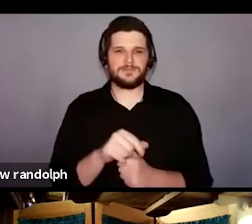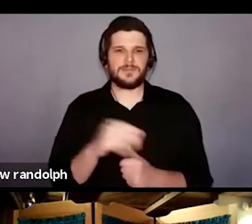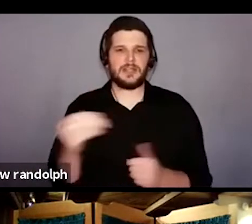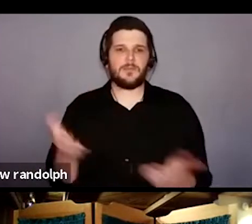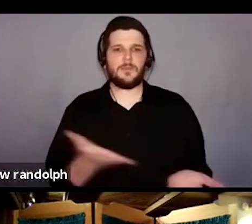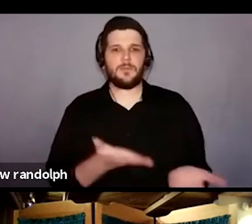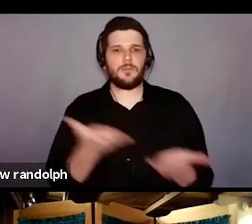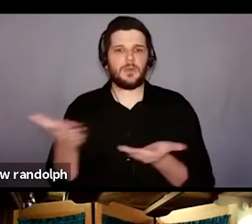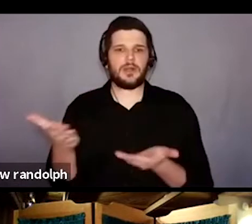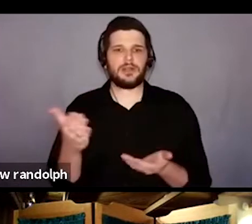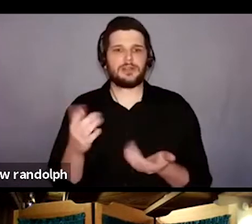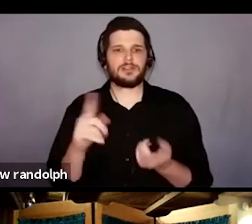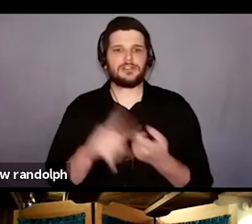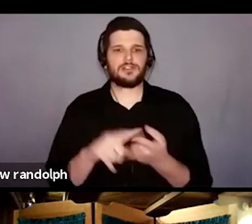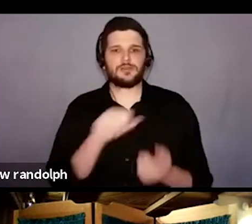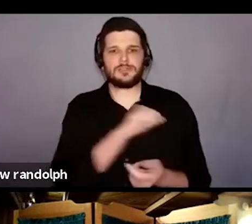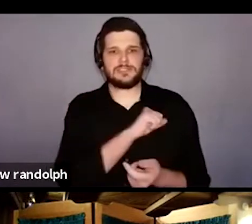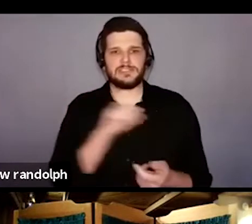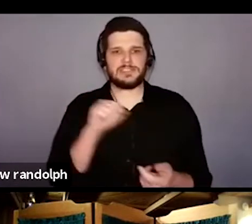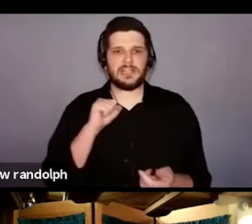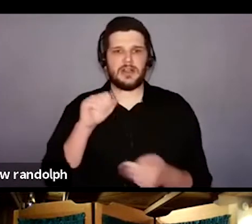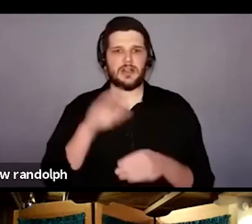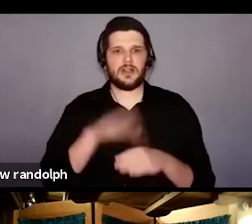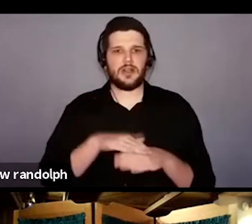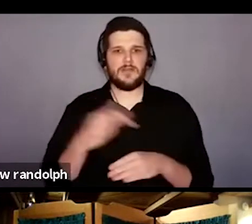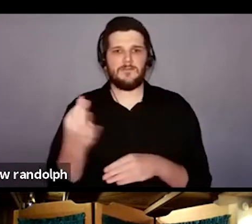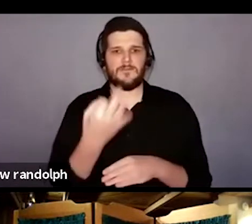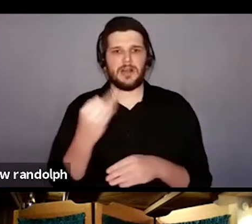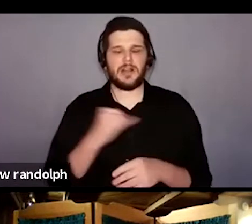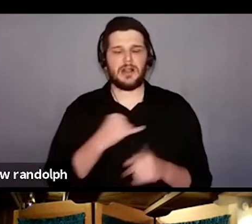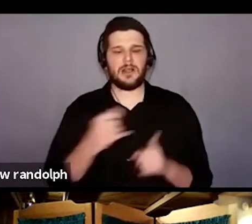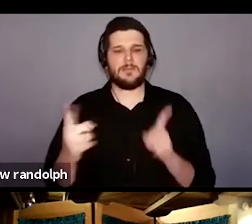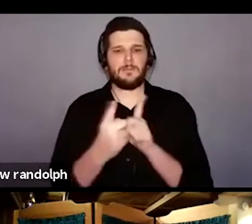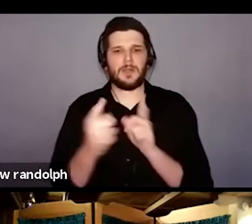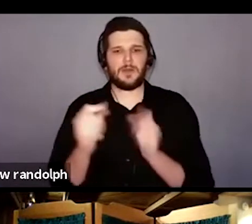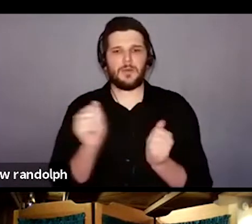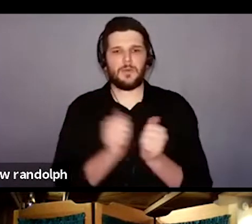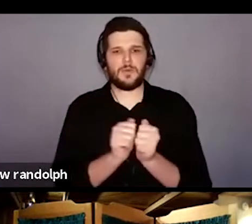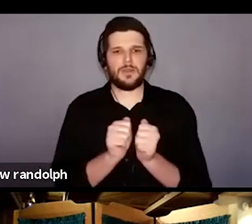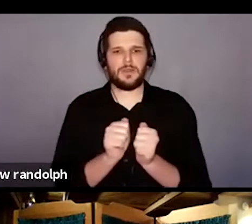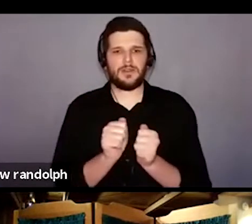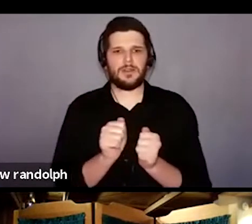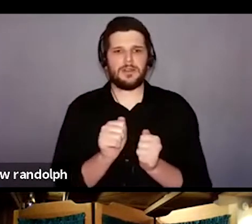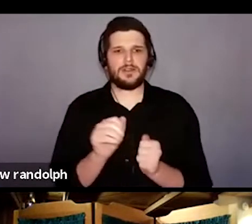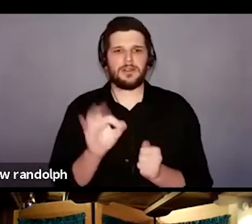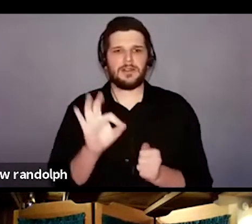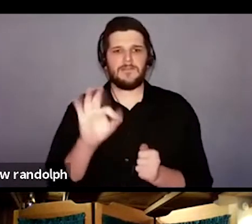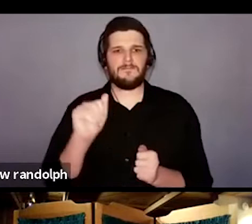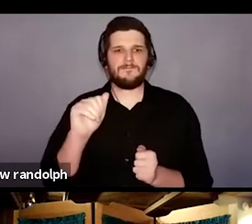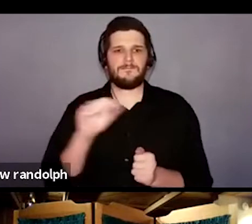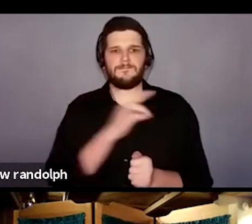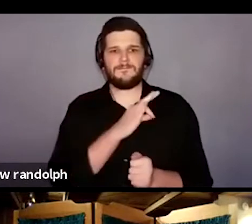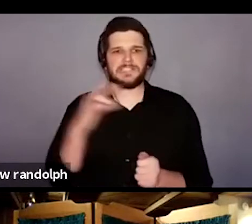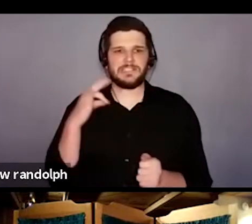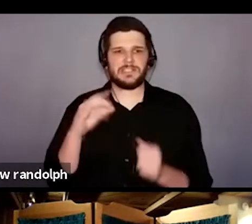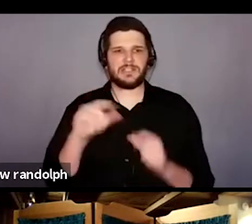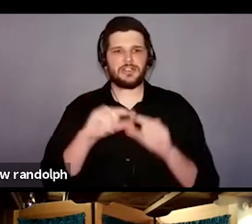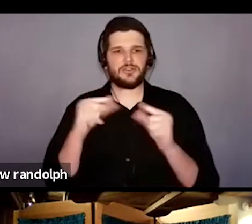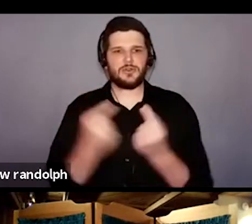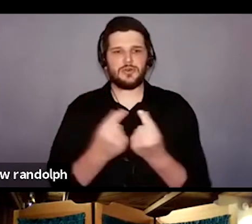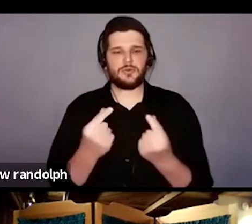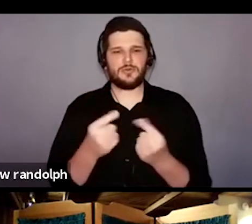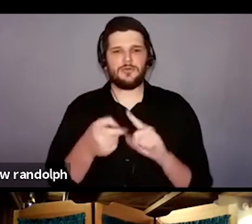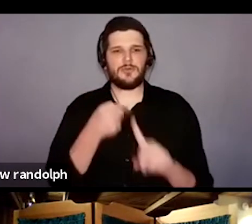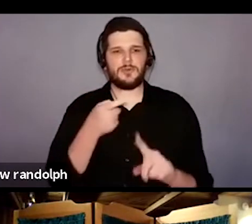it to Senate. On Friday, I'm meeting with the facilitators group from